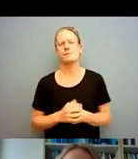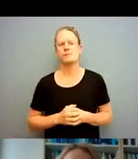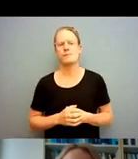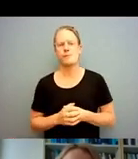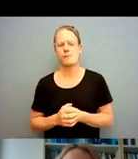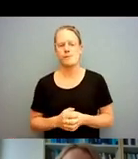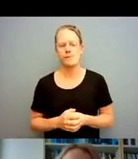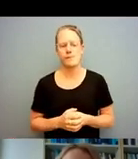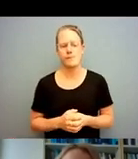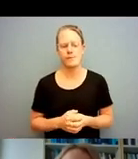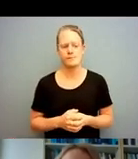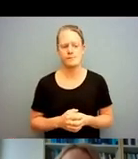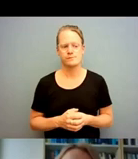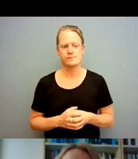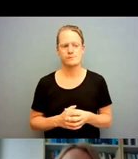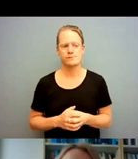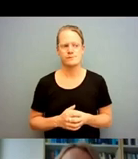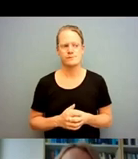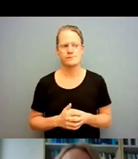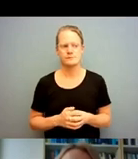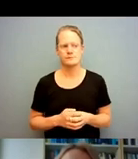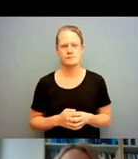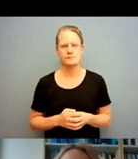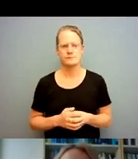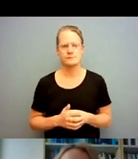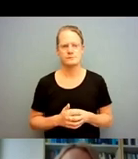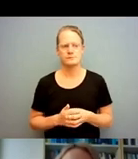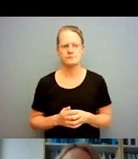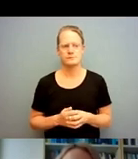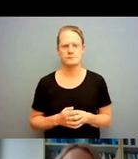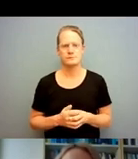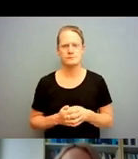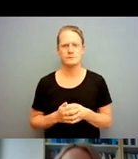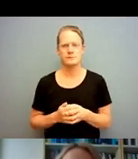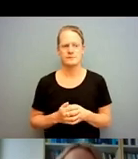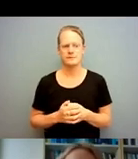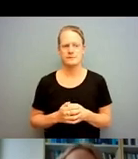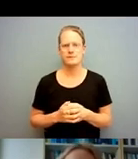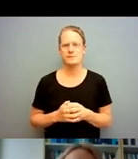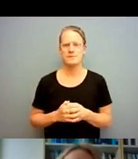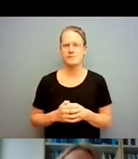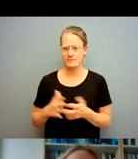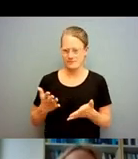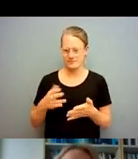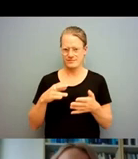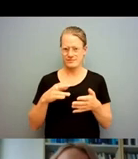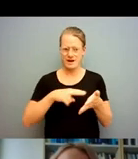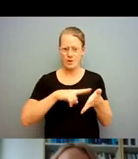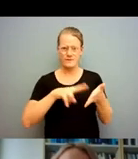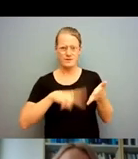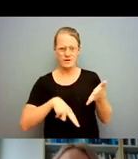Peoples. So how, why is this declaration relevant for the topic of